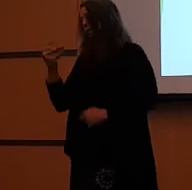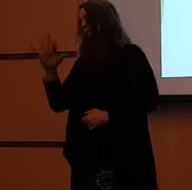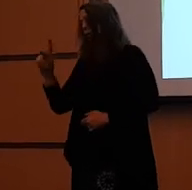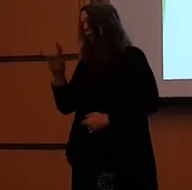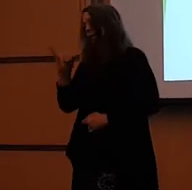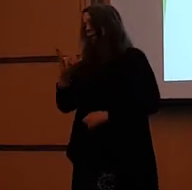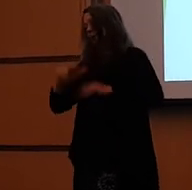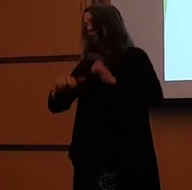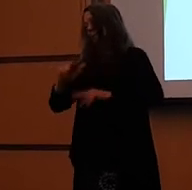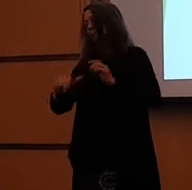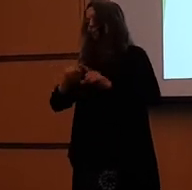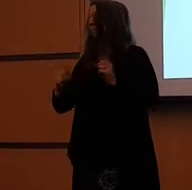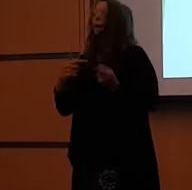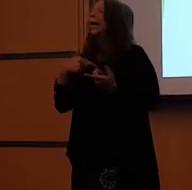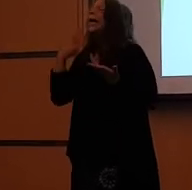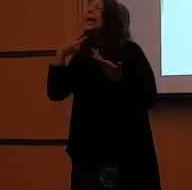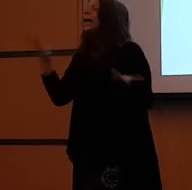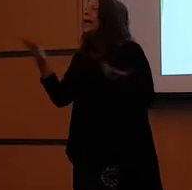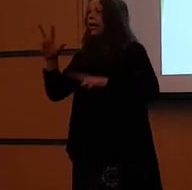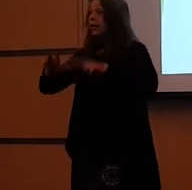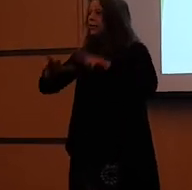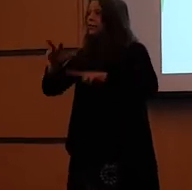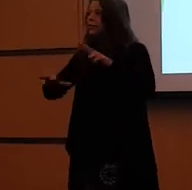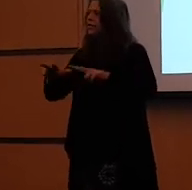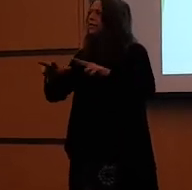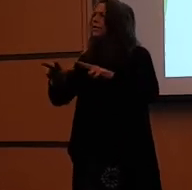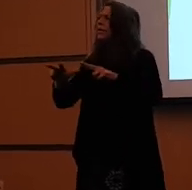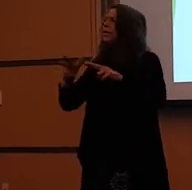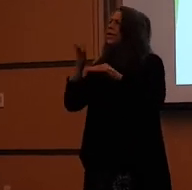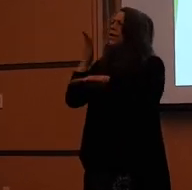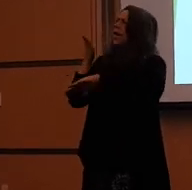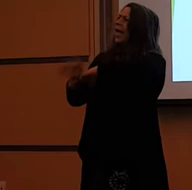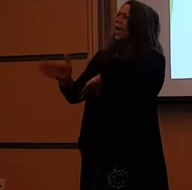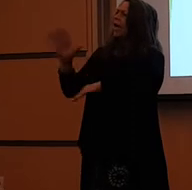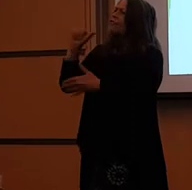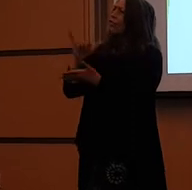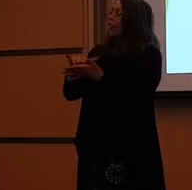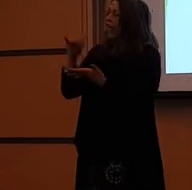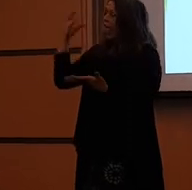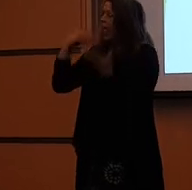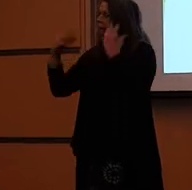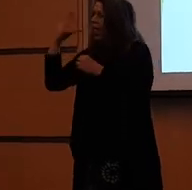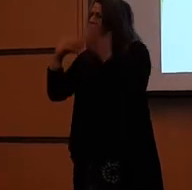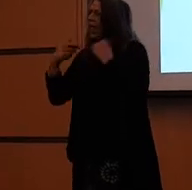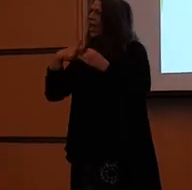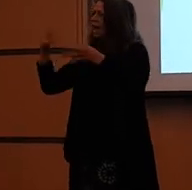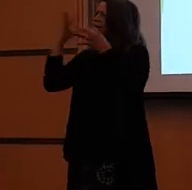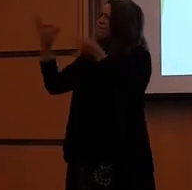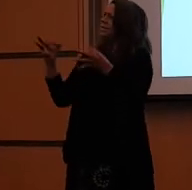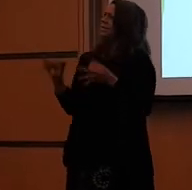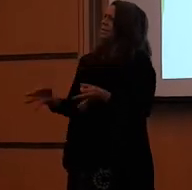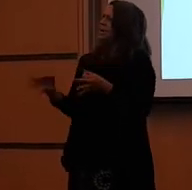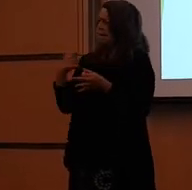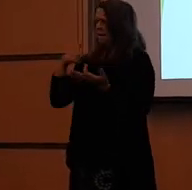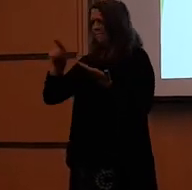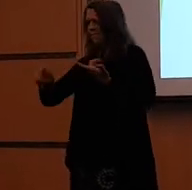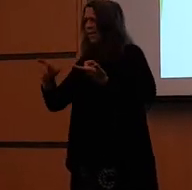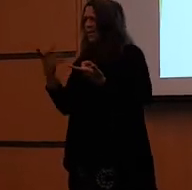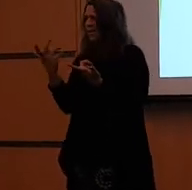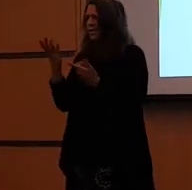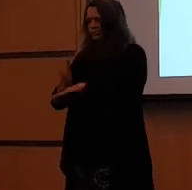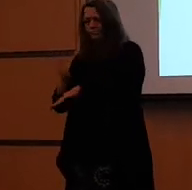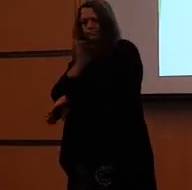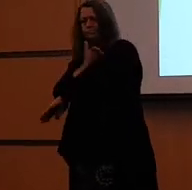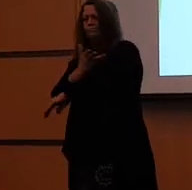since then, I decided to start working on a solution to help students and new employees